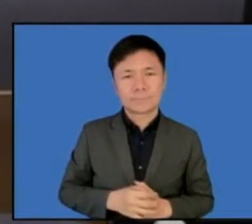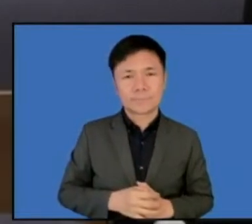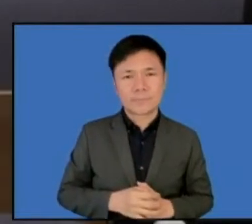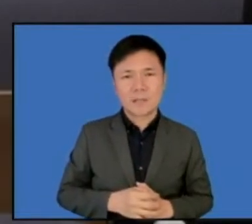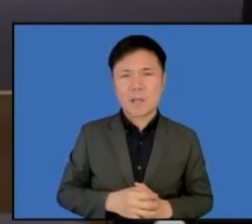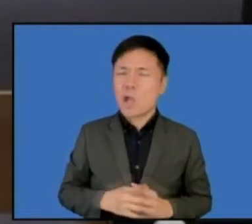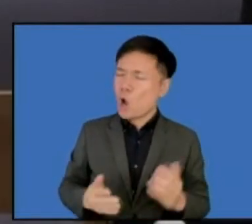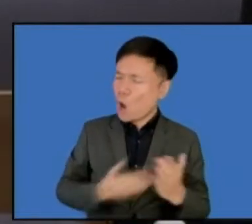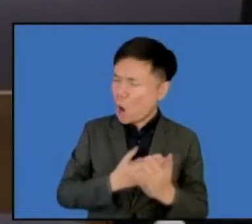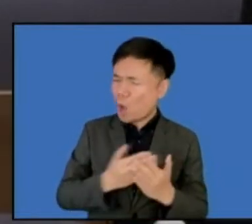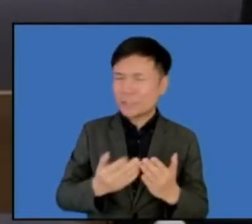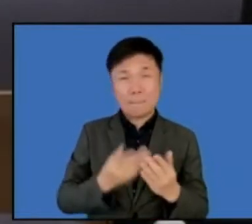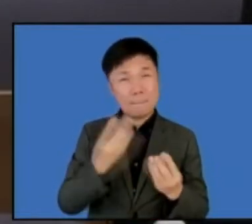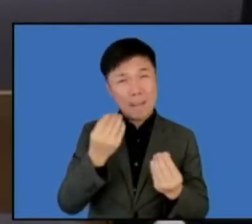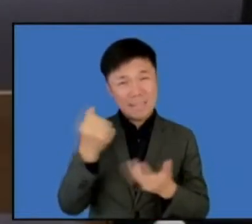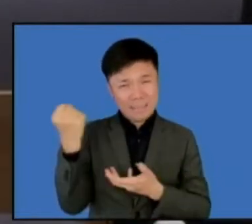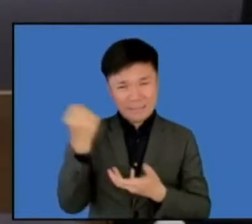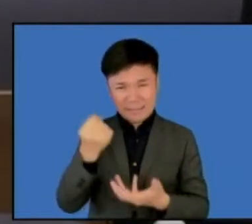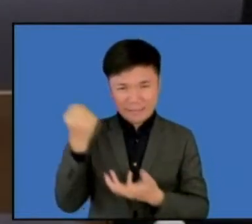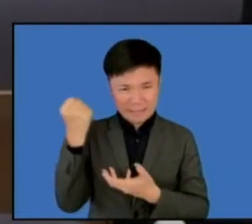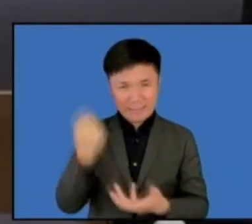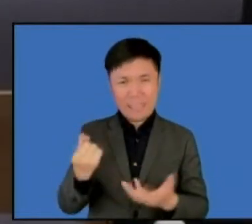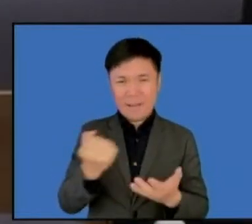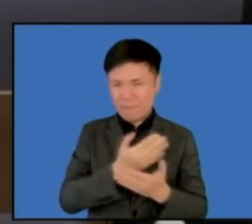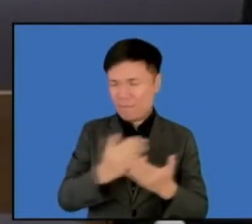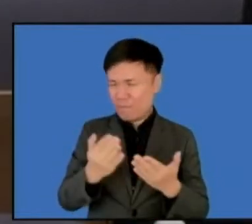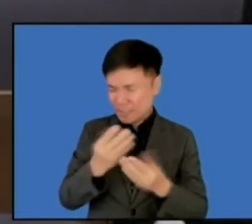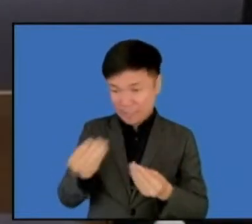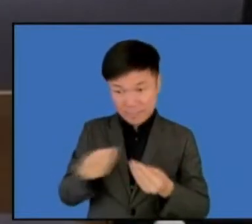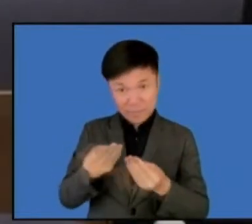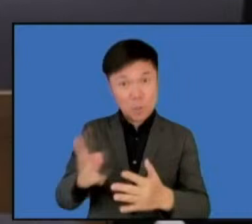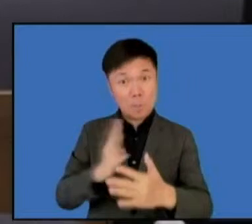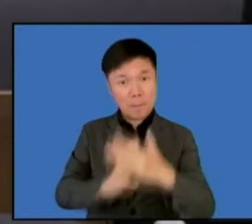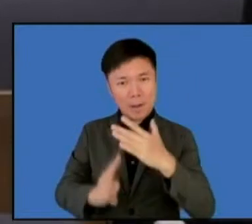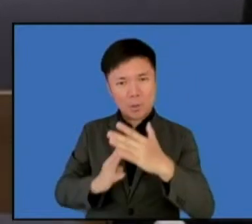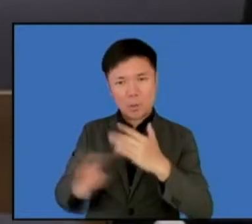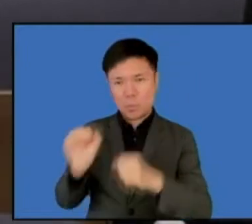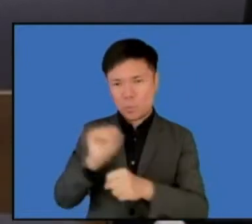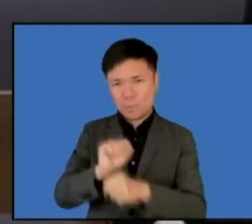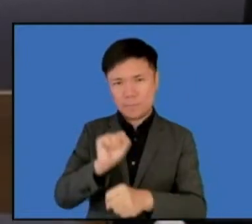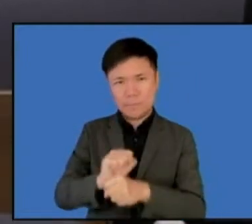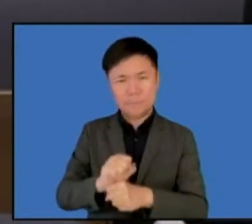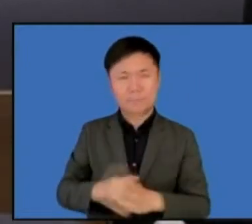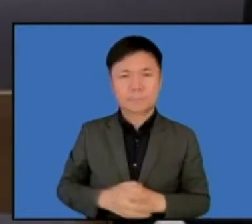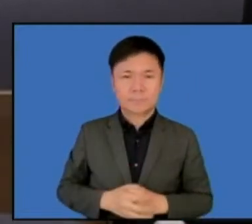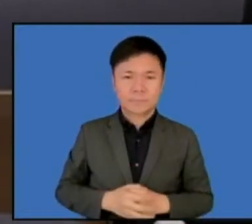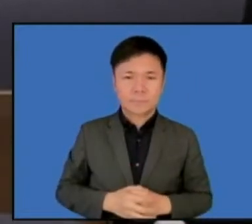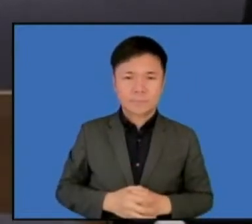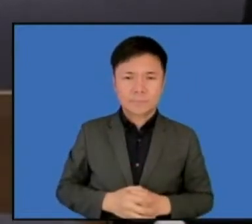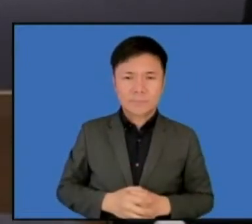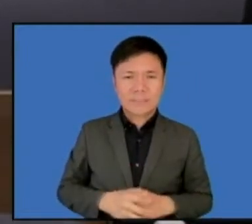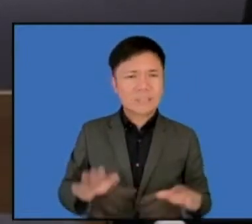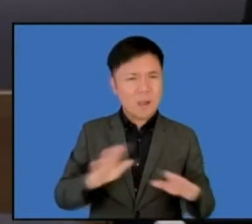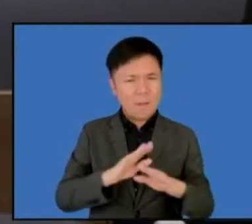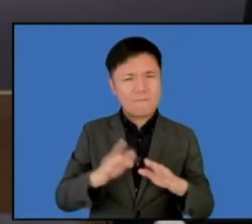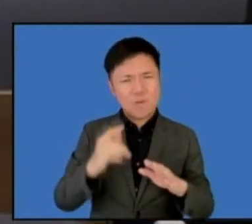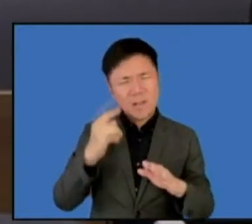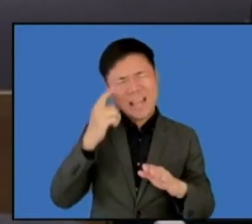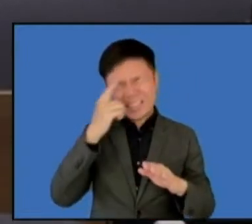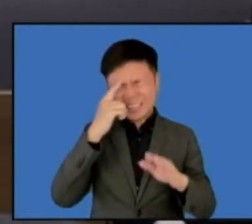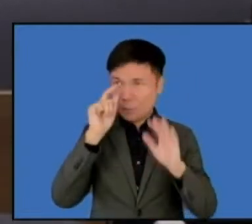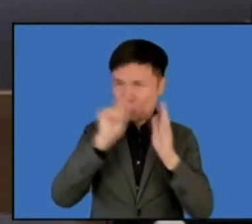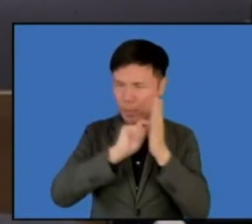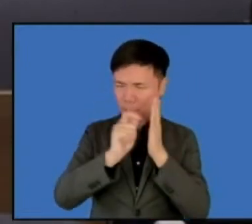funds can be channeled for the migrant workers. Now, this is not only the time of policy formulation, but also a prime